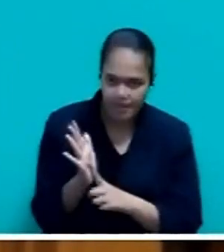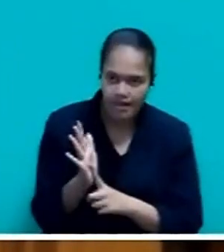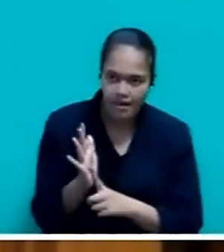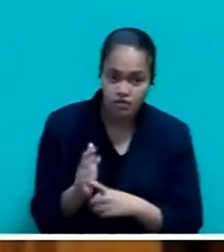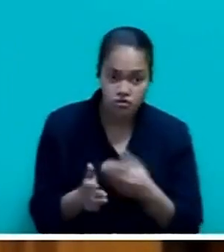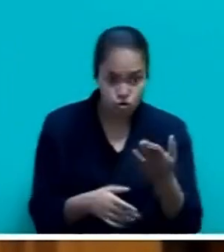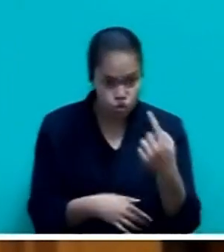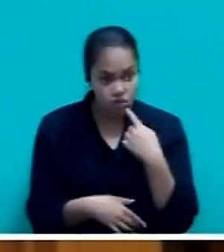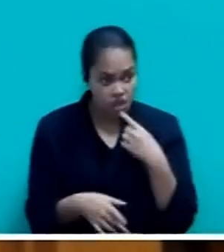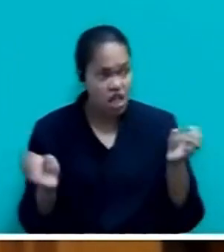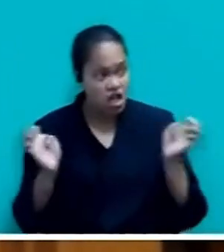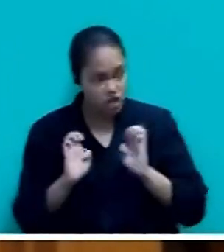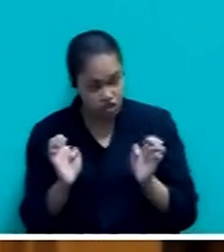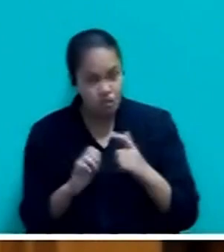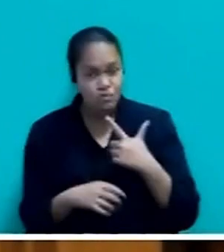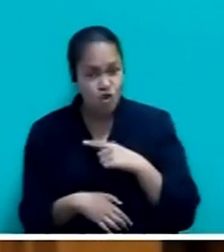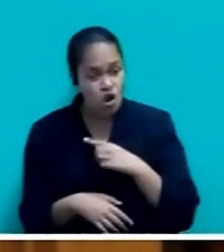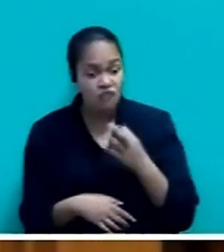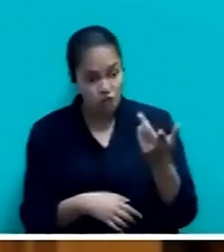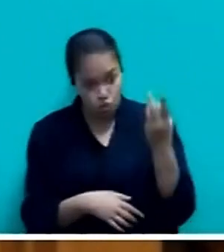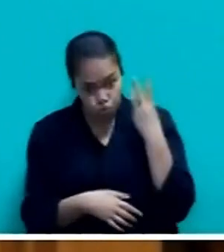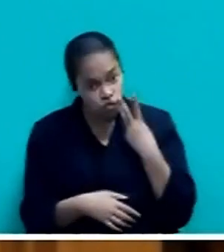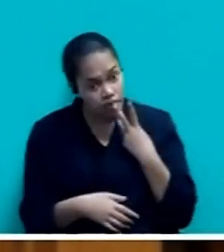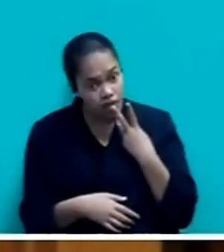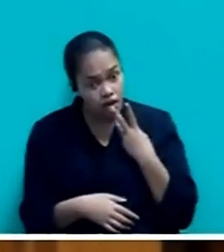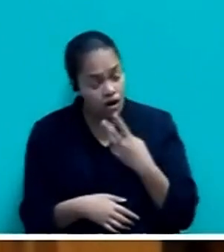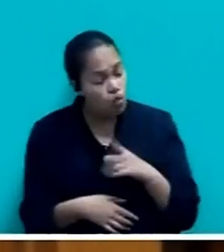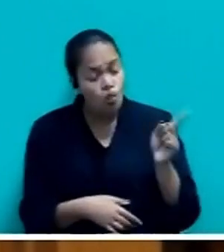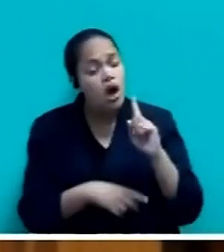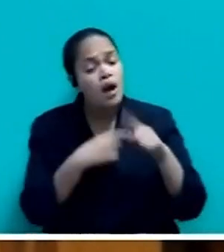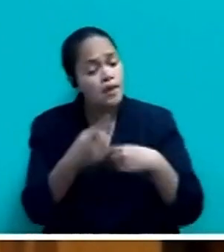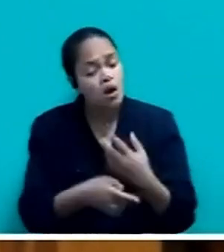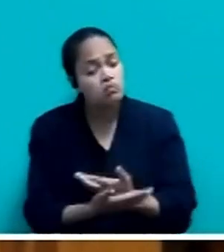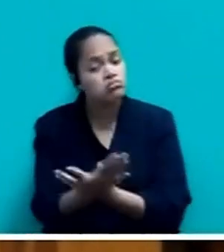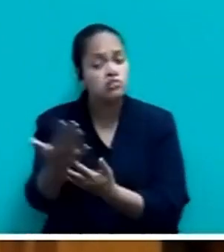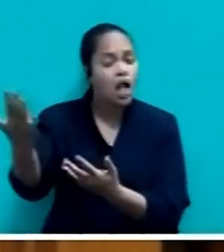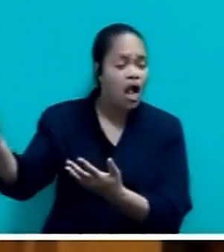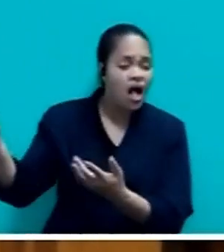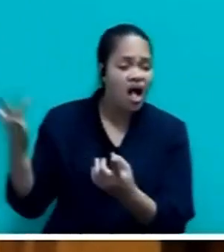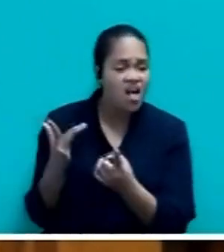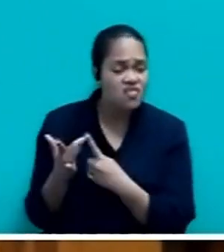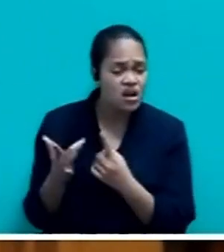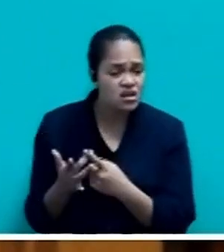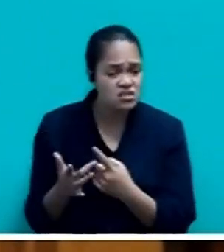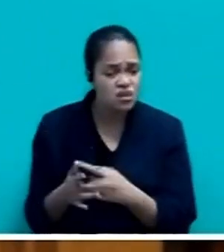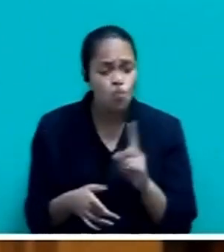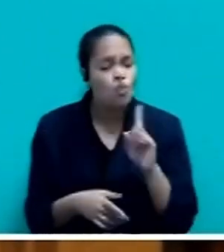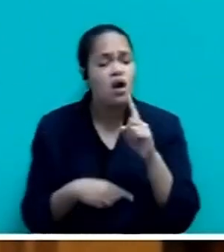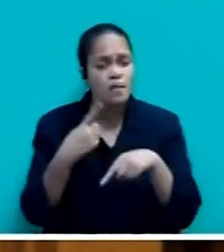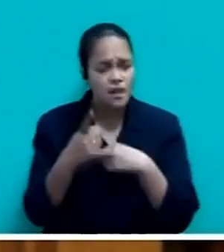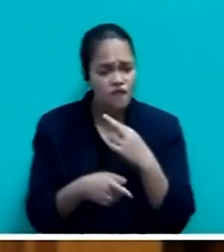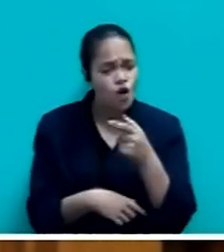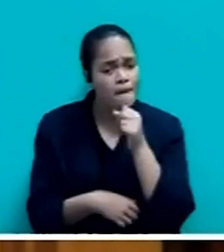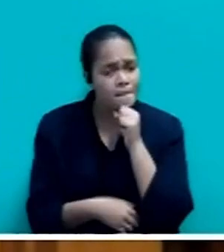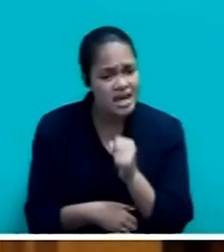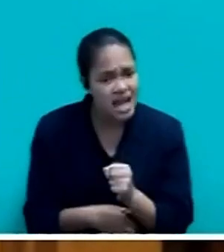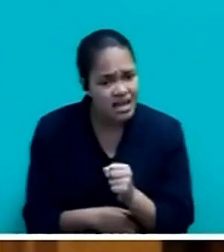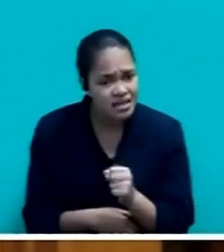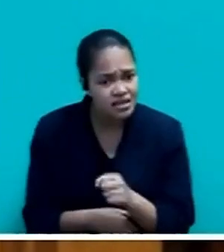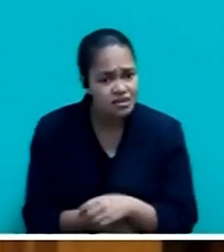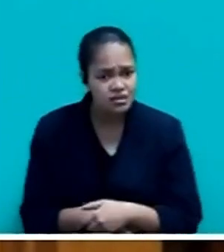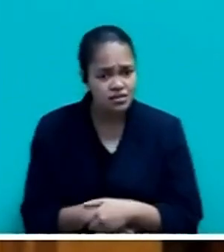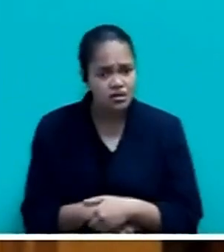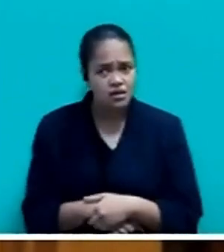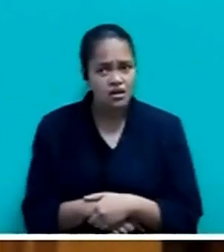saying urgent because it's for women. What about everybody else? What if it was for men? What if it was for men? What